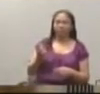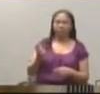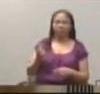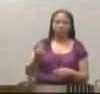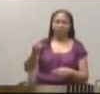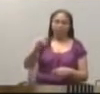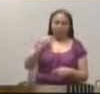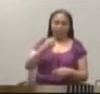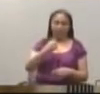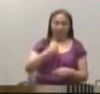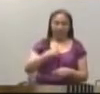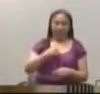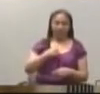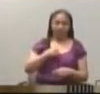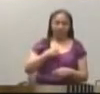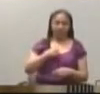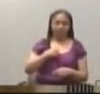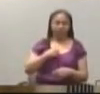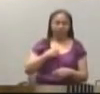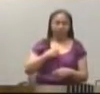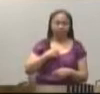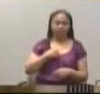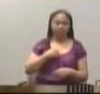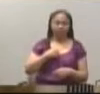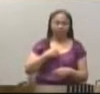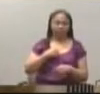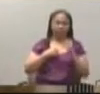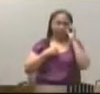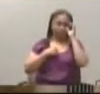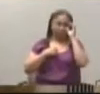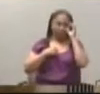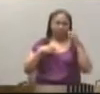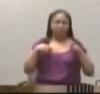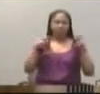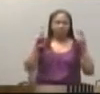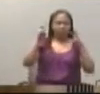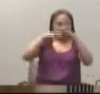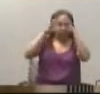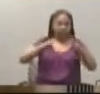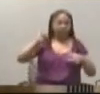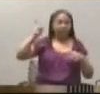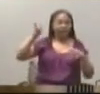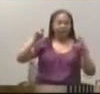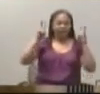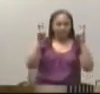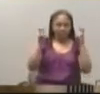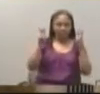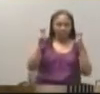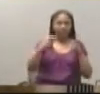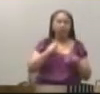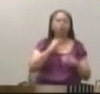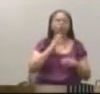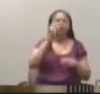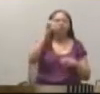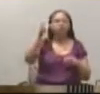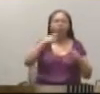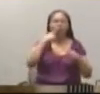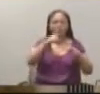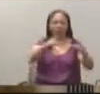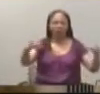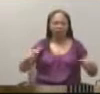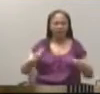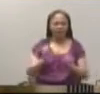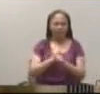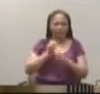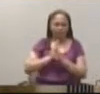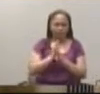"I am, as Isaiah prophesied, a voice that cries in the wilderness, 'Make